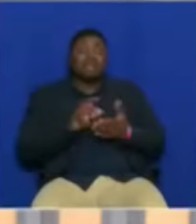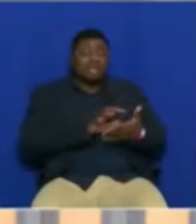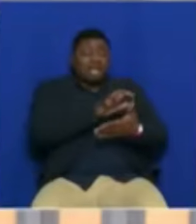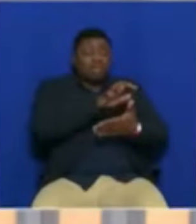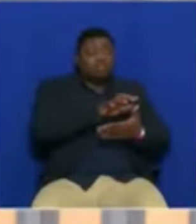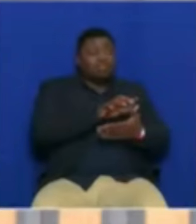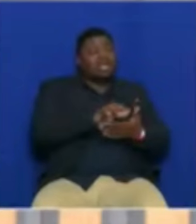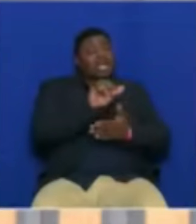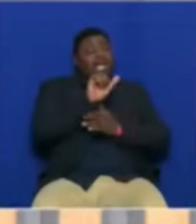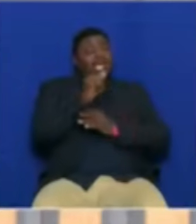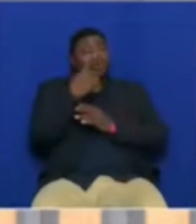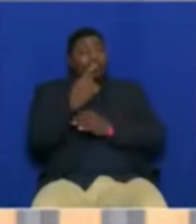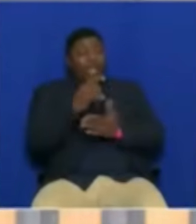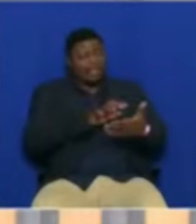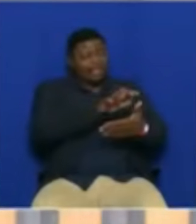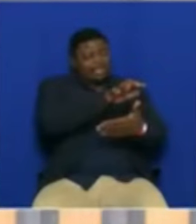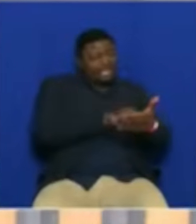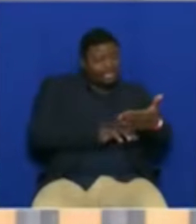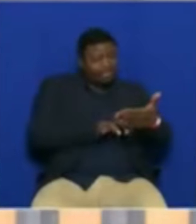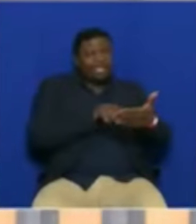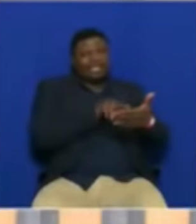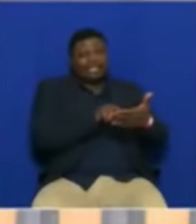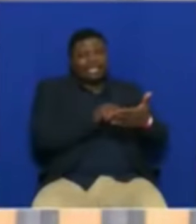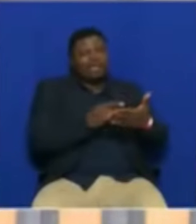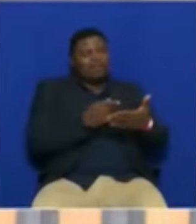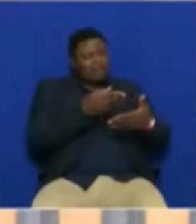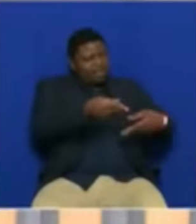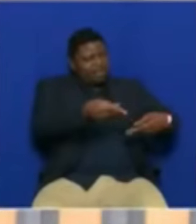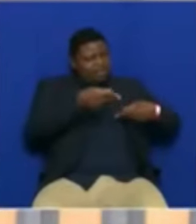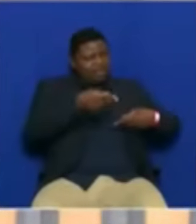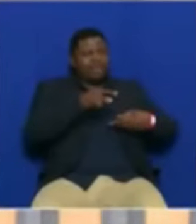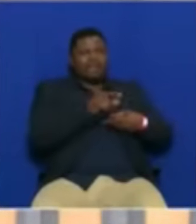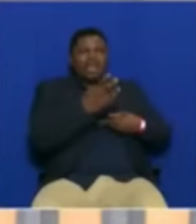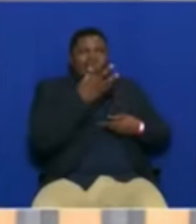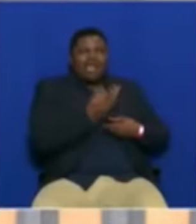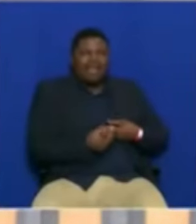sparse. It should have triggered in your mind,